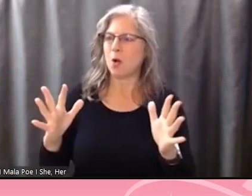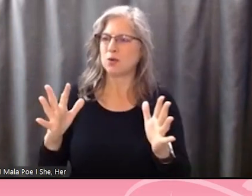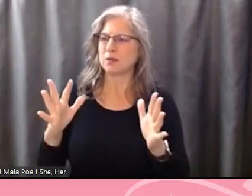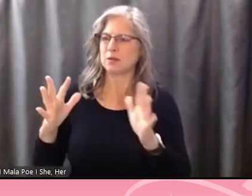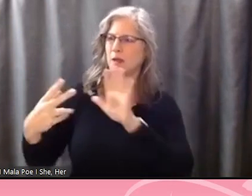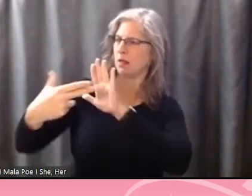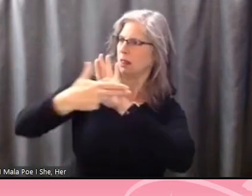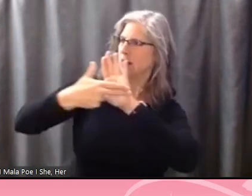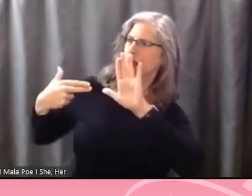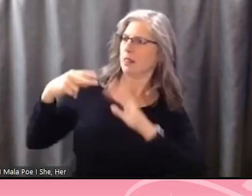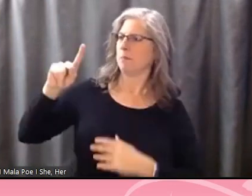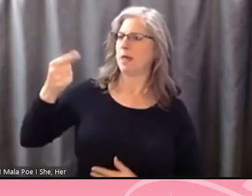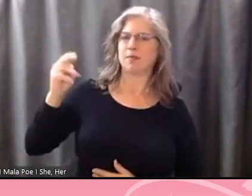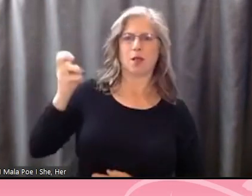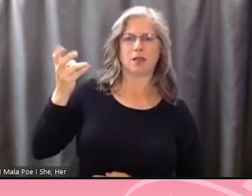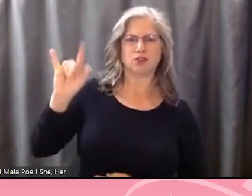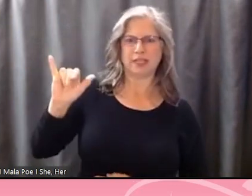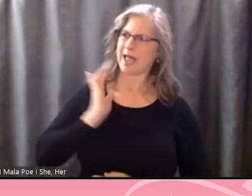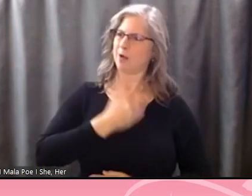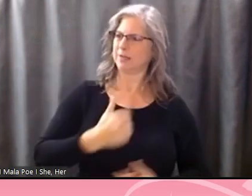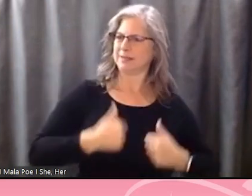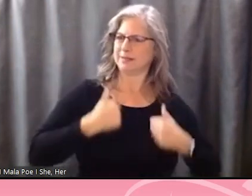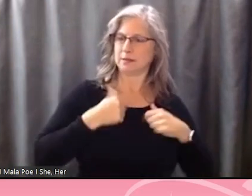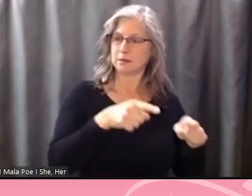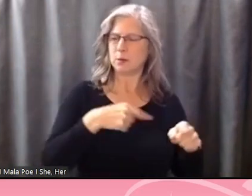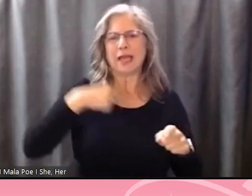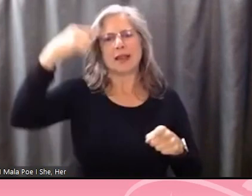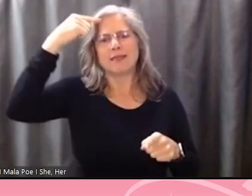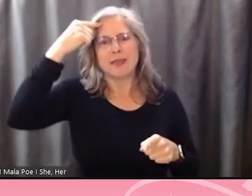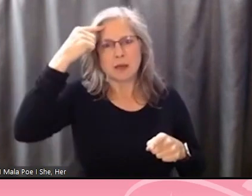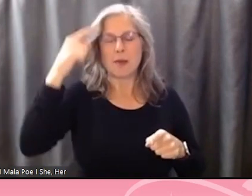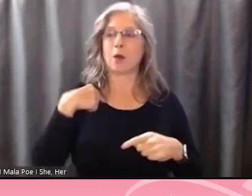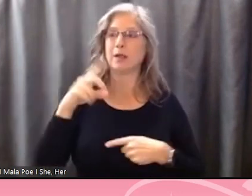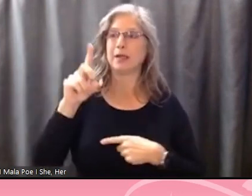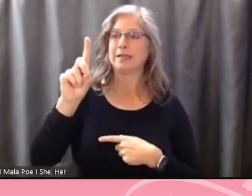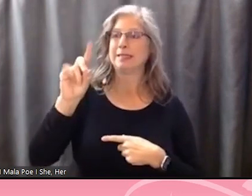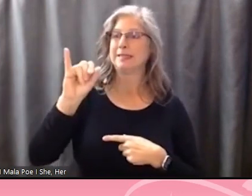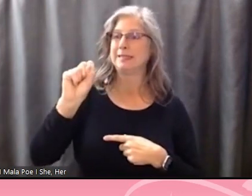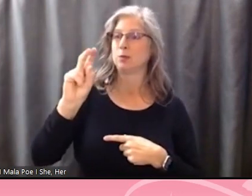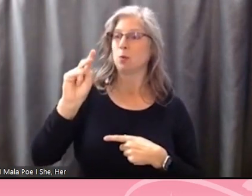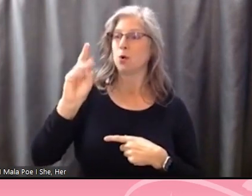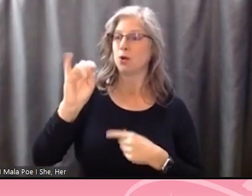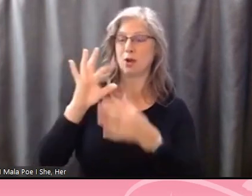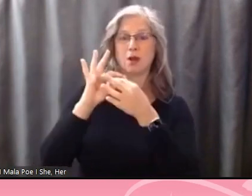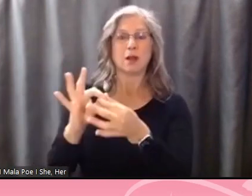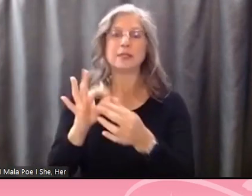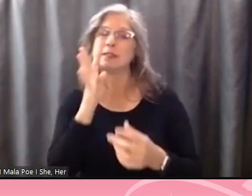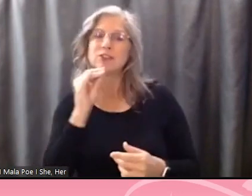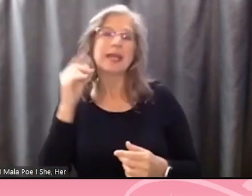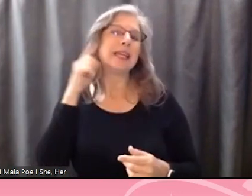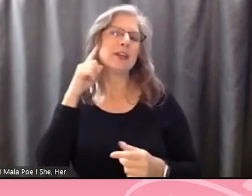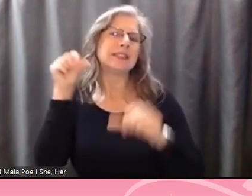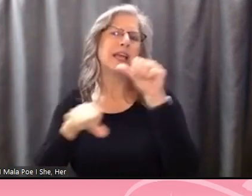existence. We can further expand our thinking about disorder in speech and hearing science, and